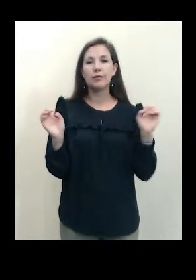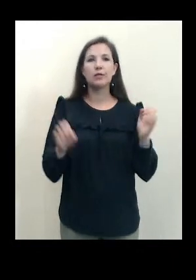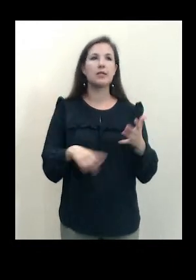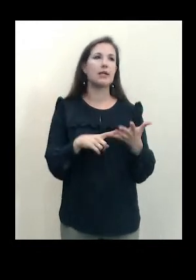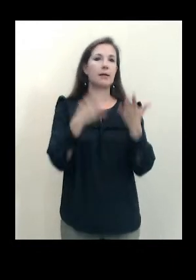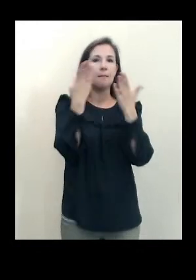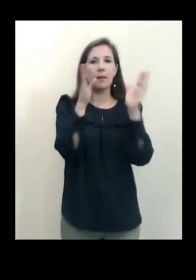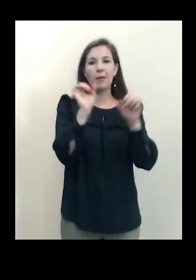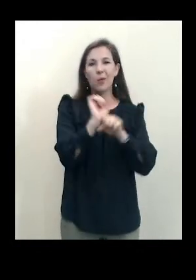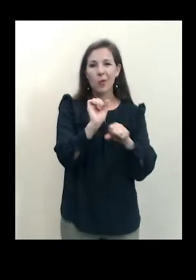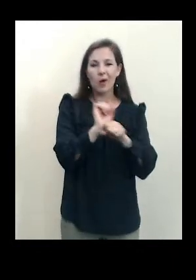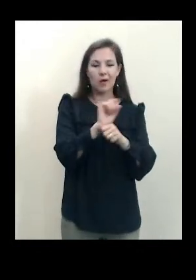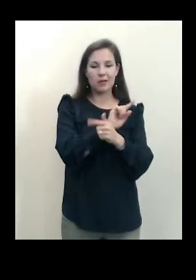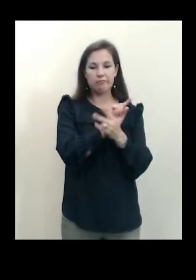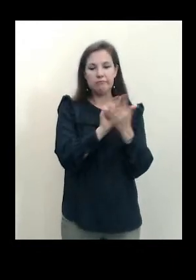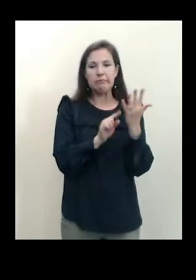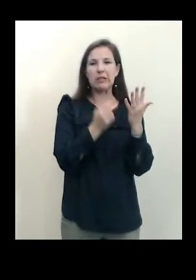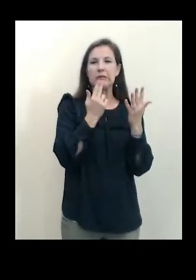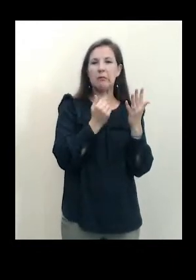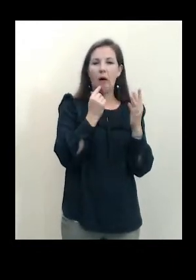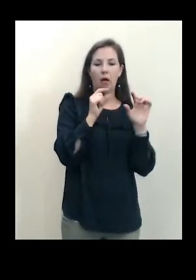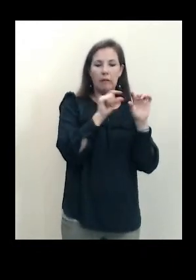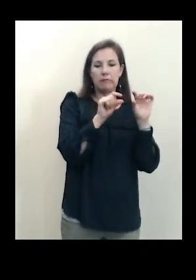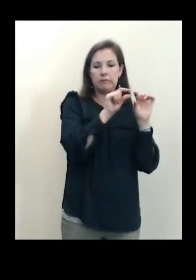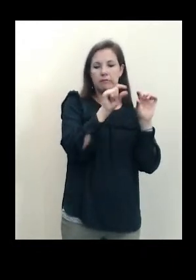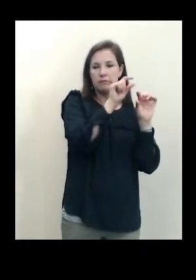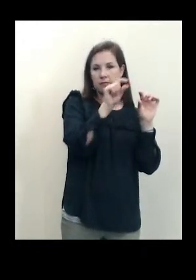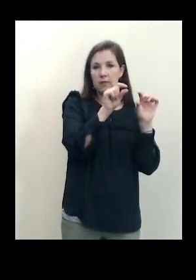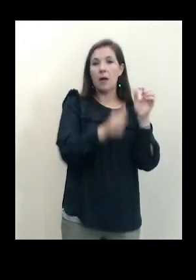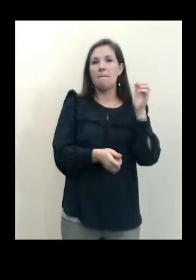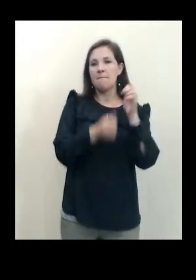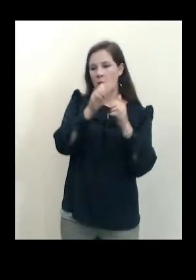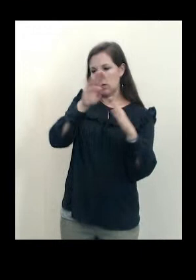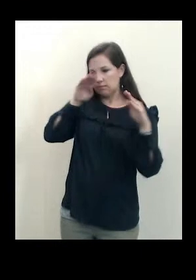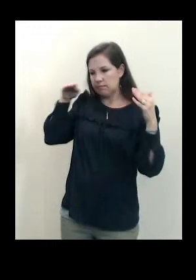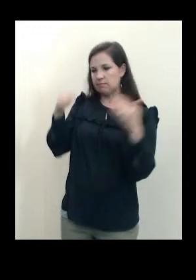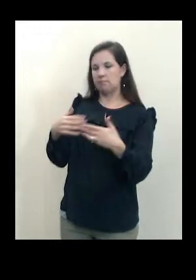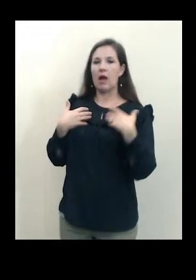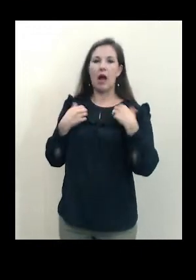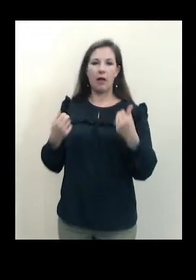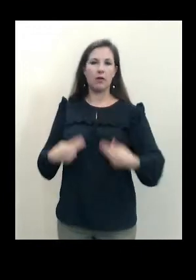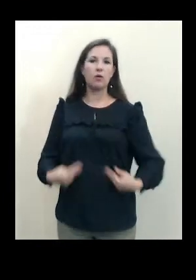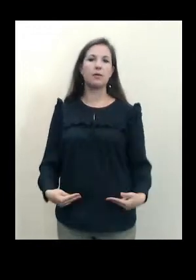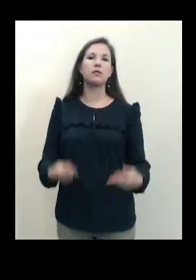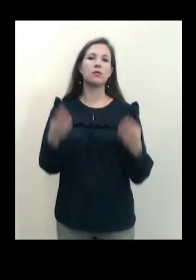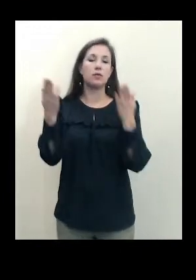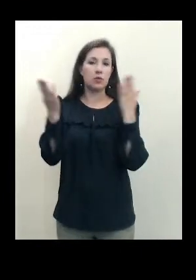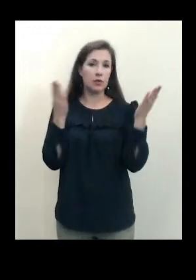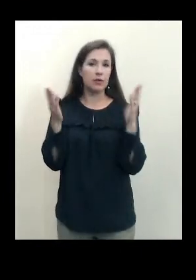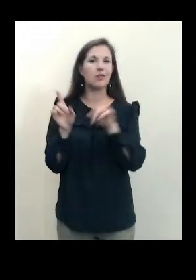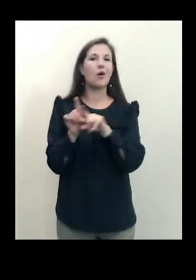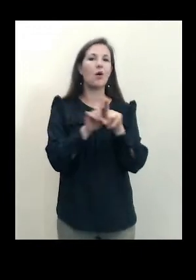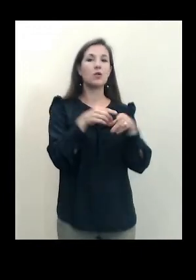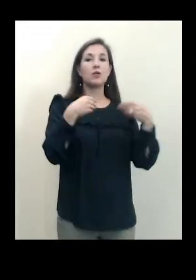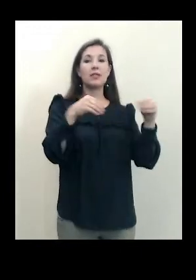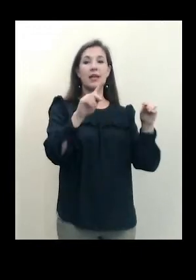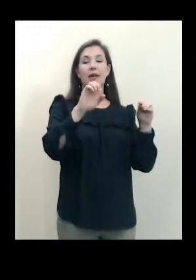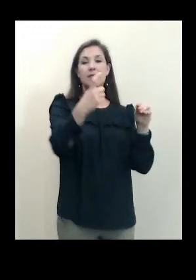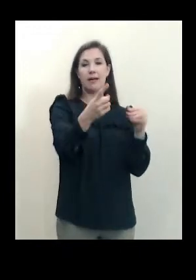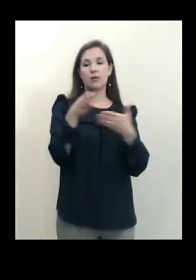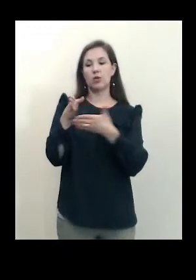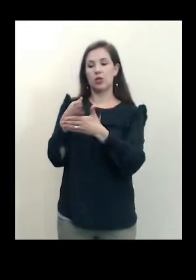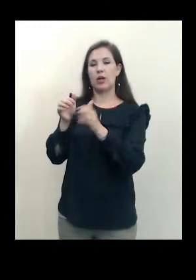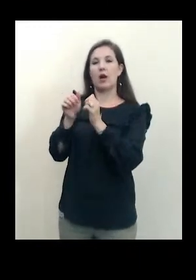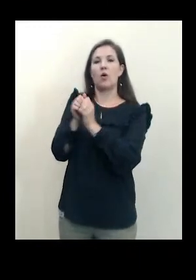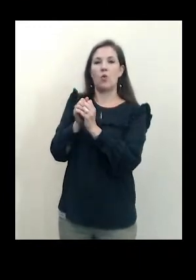all are in a smaller portion of it. The vast majority of county government goes for health and human services and also for sales tax that we share with